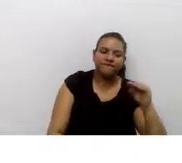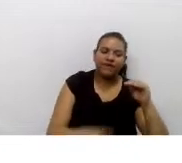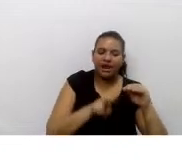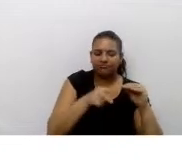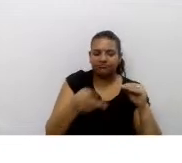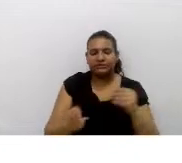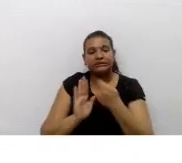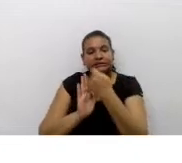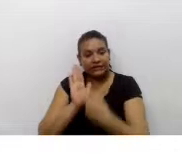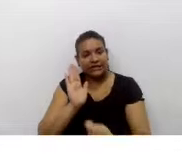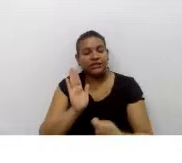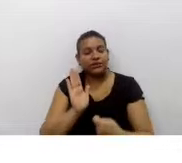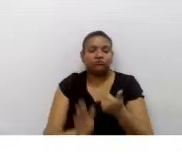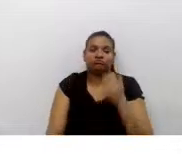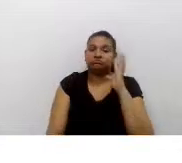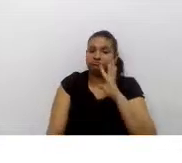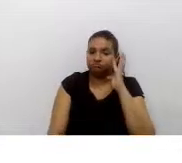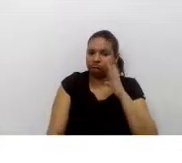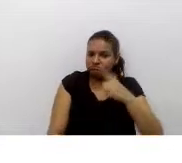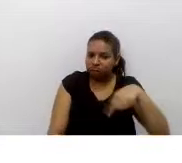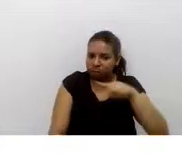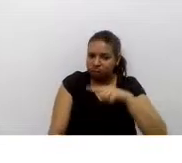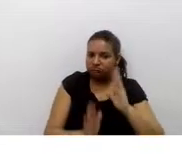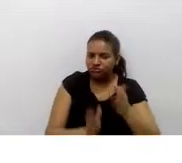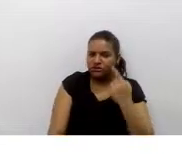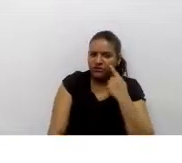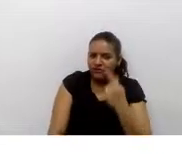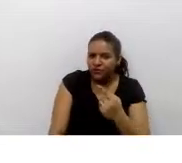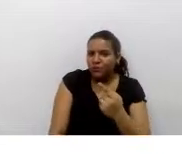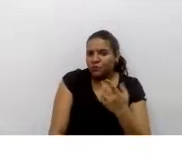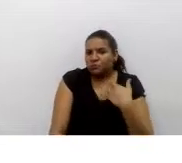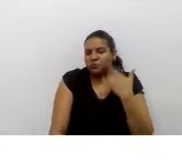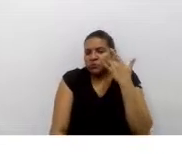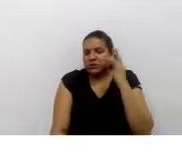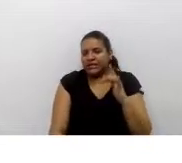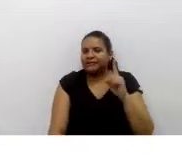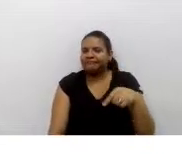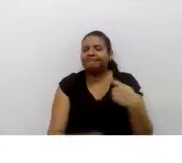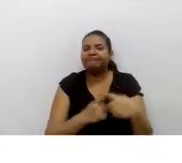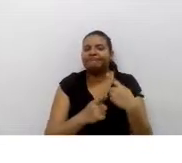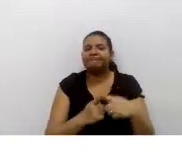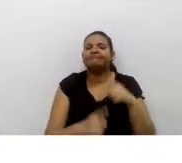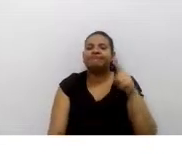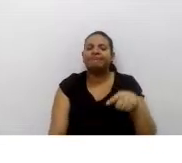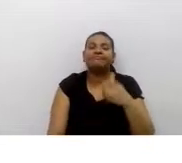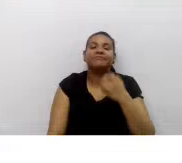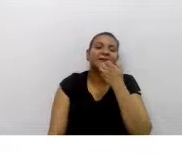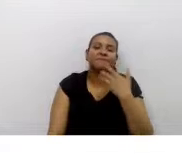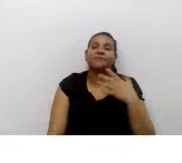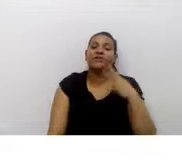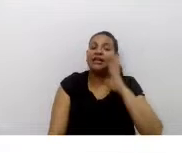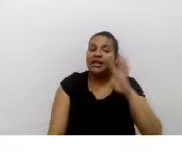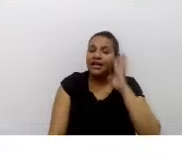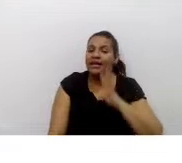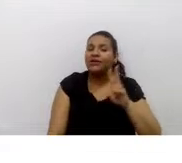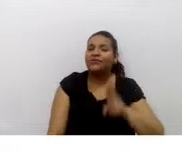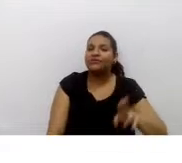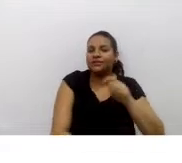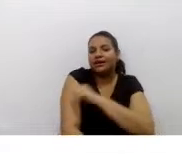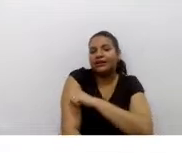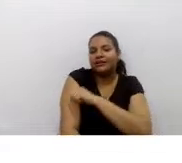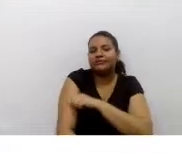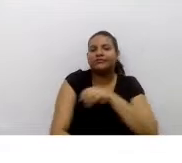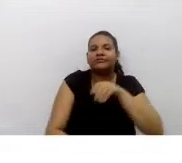come across any of those. They're particularly helpful for learners who forget their ideas once they shift to writing. So you can